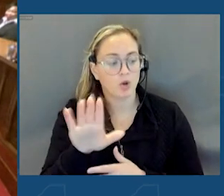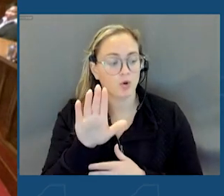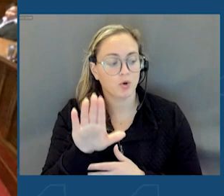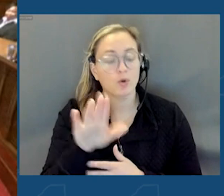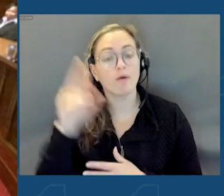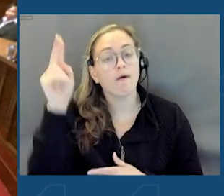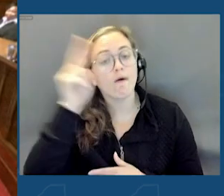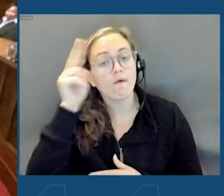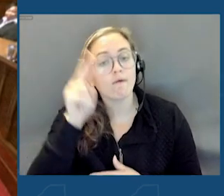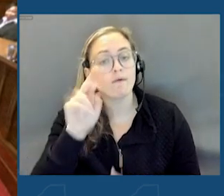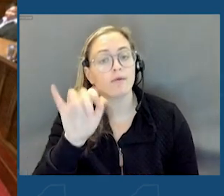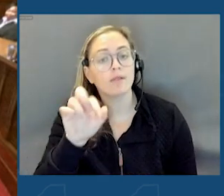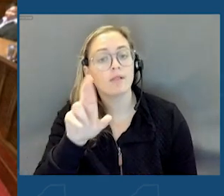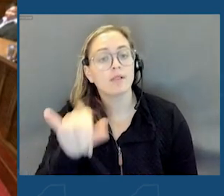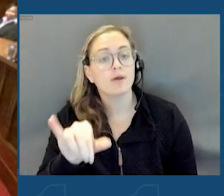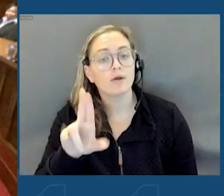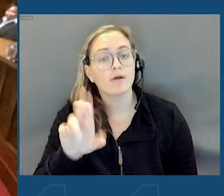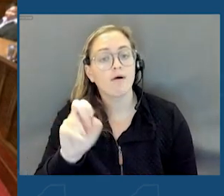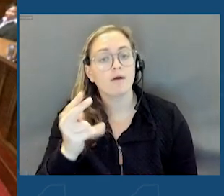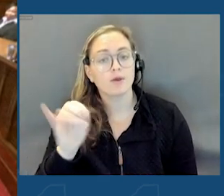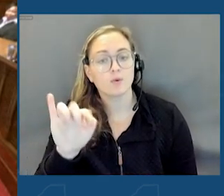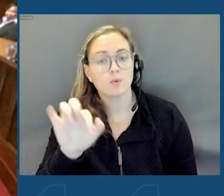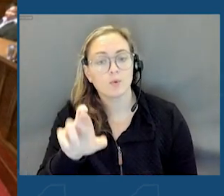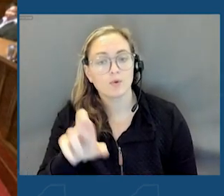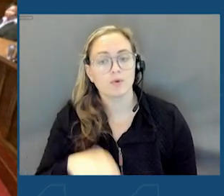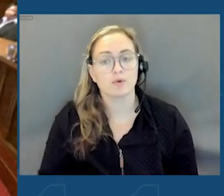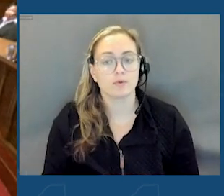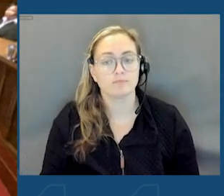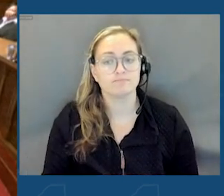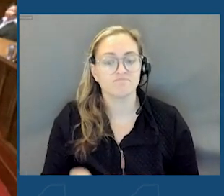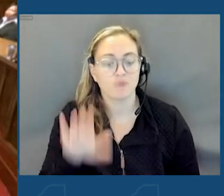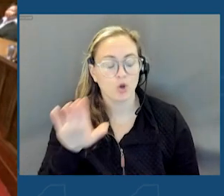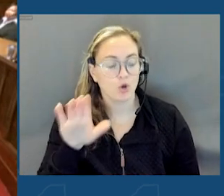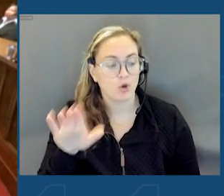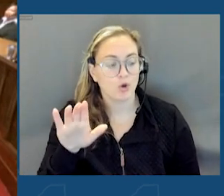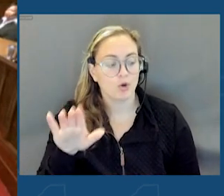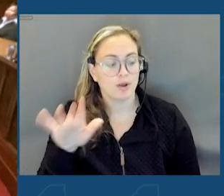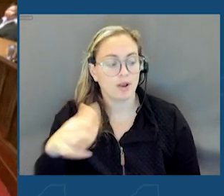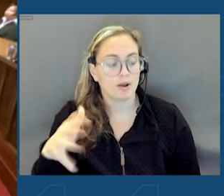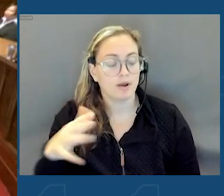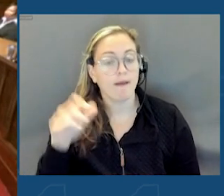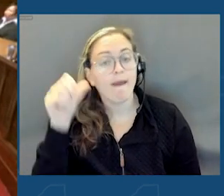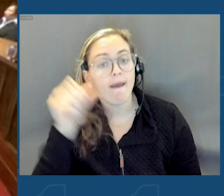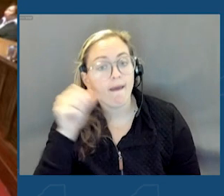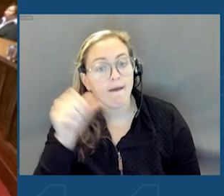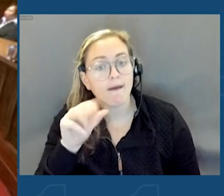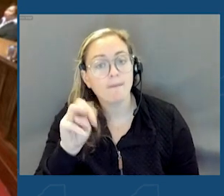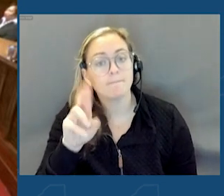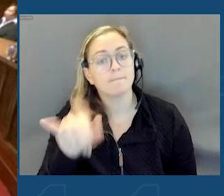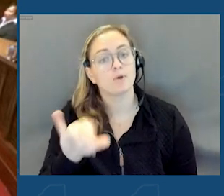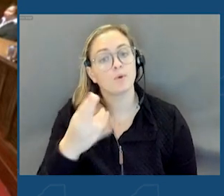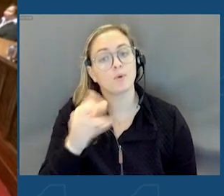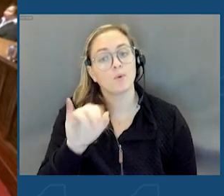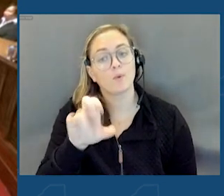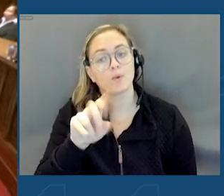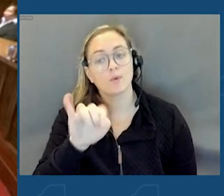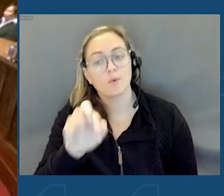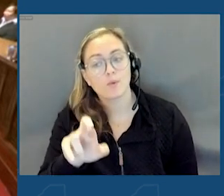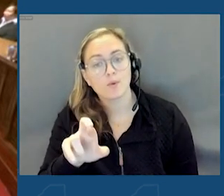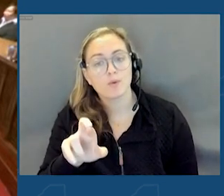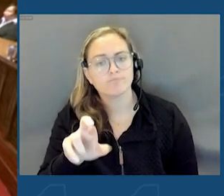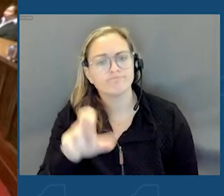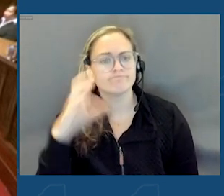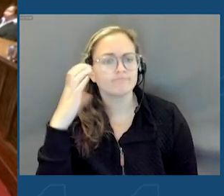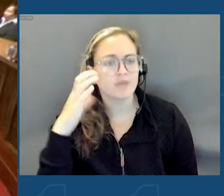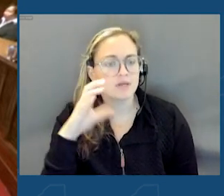Larry Hochul, her aunt, Mary Hochul, her cousin, Christina